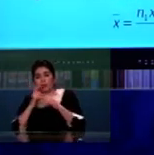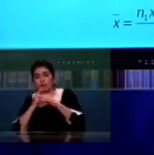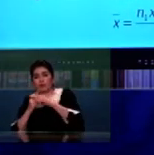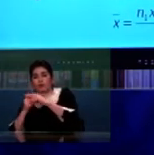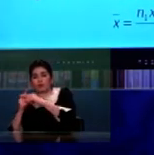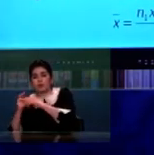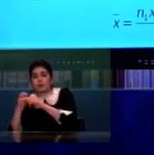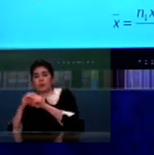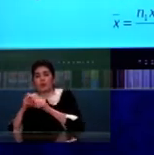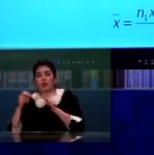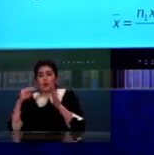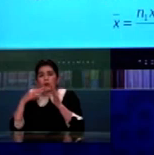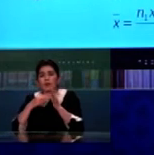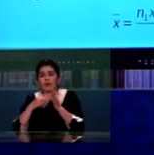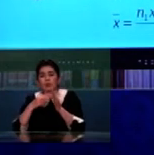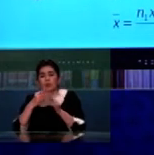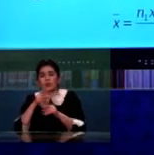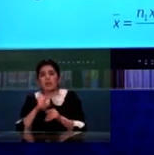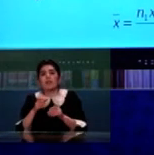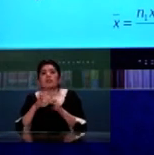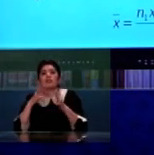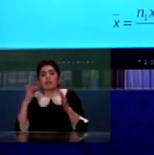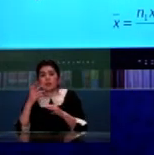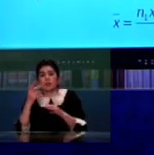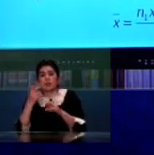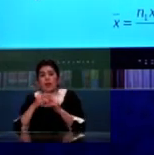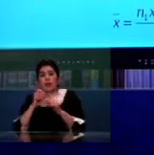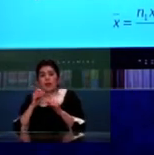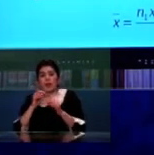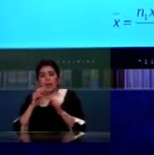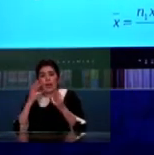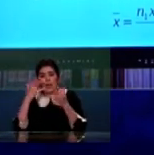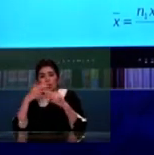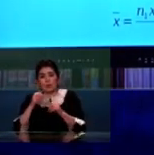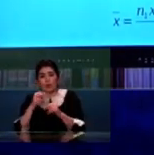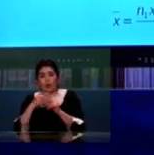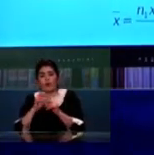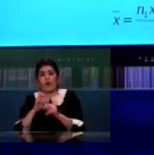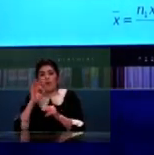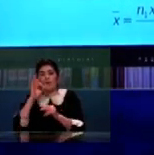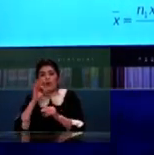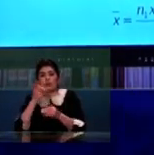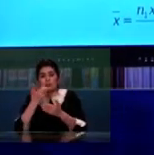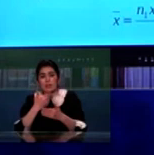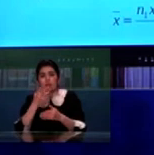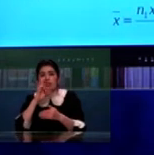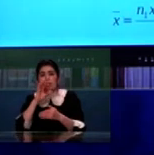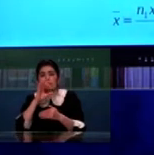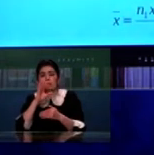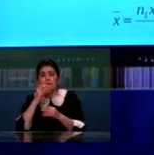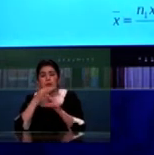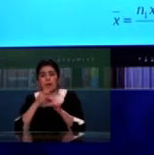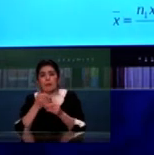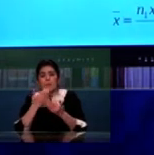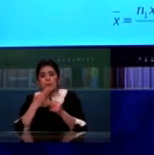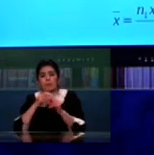qo'shdikda endi bo'ldik, nechta kattalik edi, shunga bo'lgan edik. Agar u ehtimollik bizda foizda berilgan bo'lsa, yoki nisbiy ehtimollik berilgan